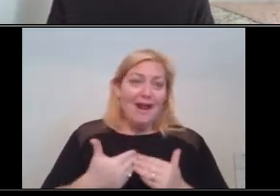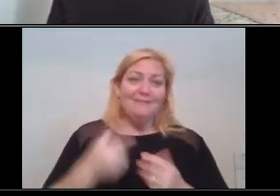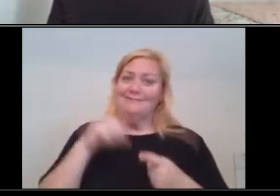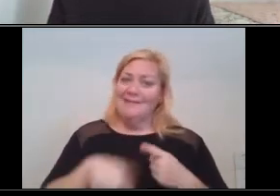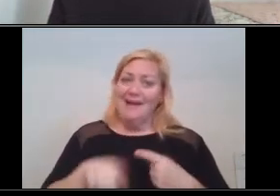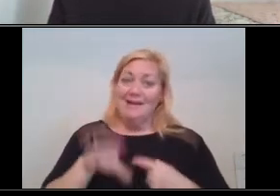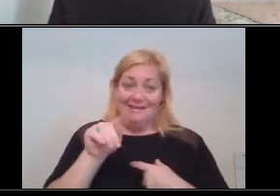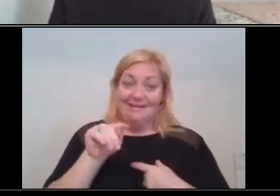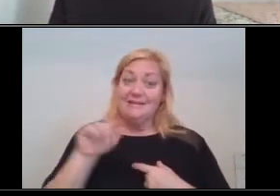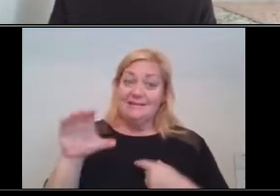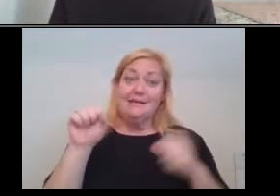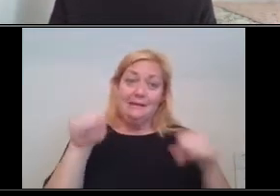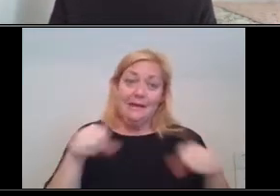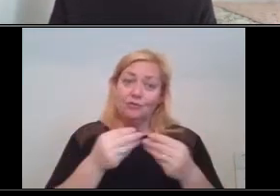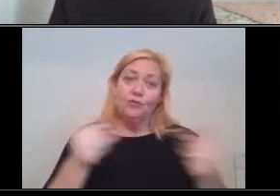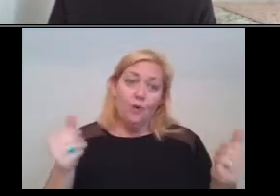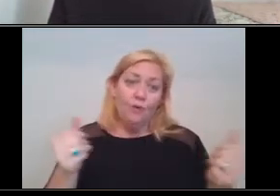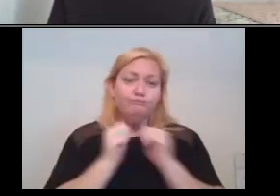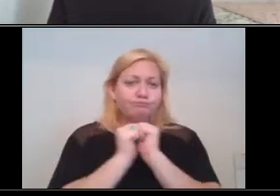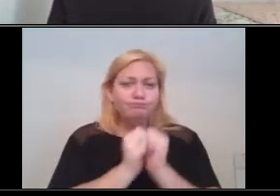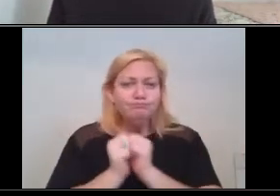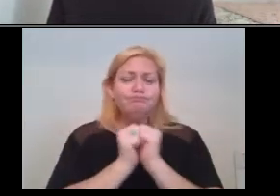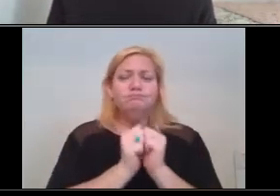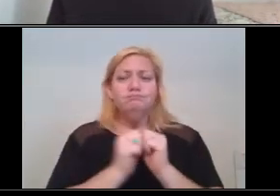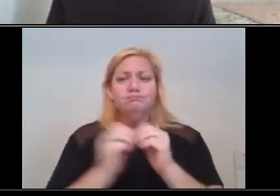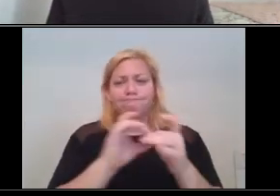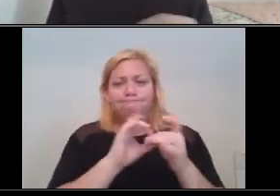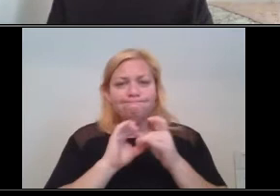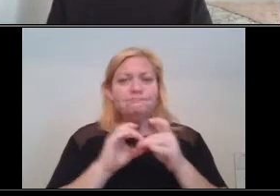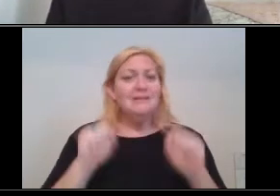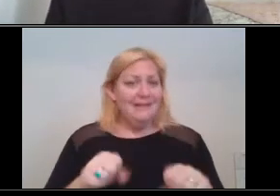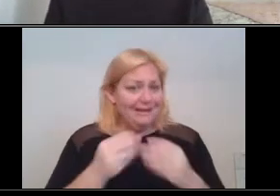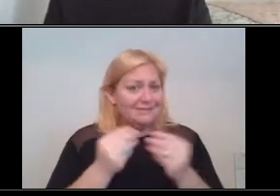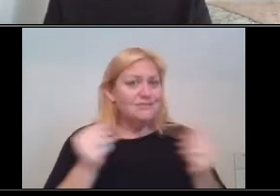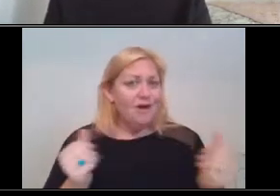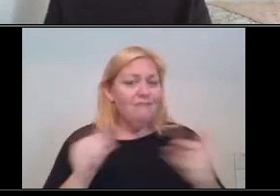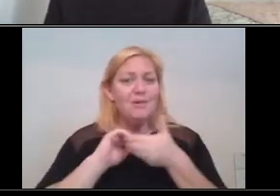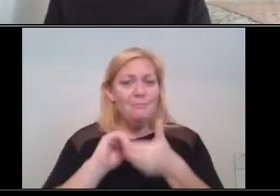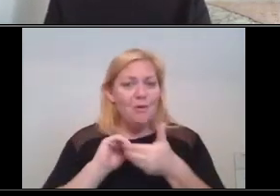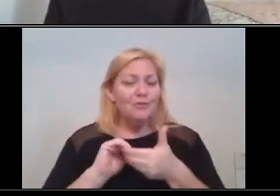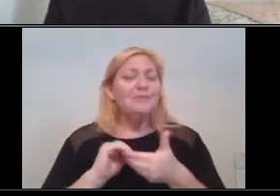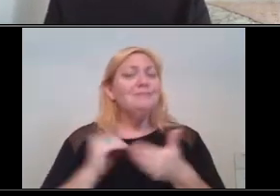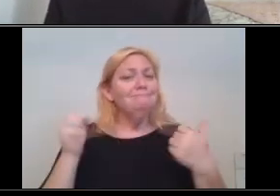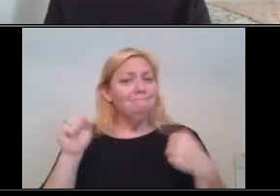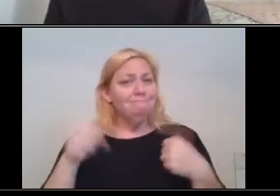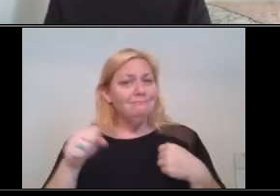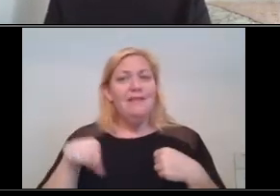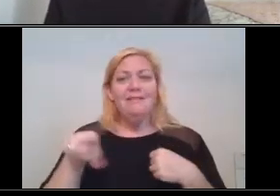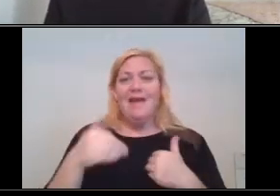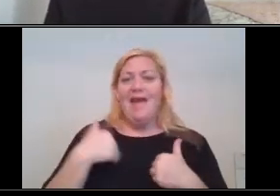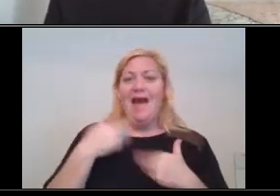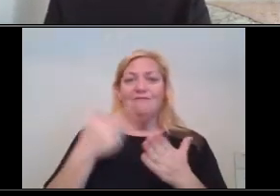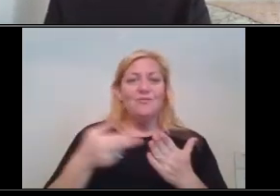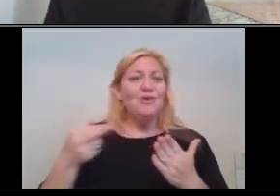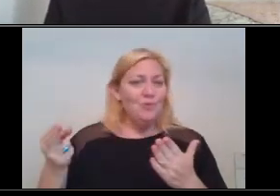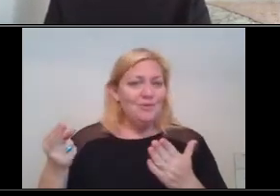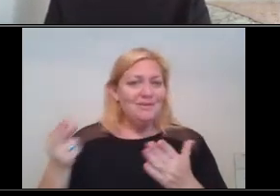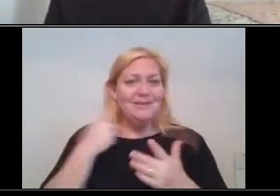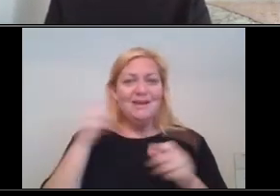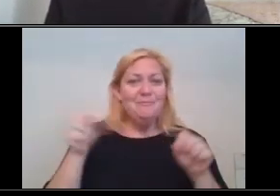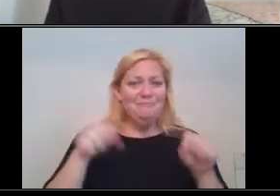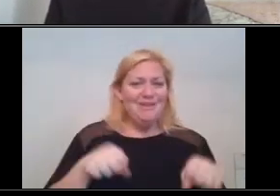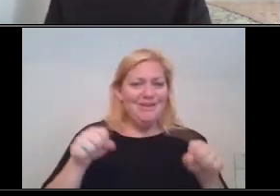solve. So I hope that we can work with our partners that do have those resources and the ability